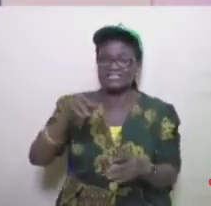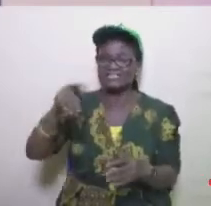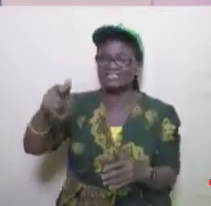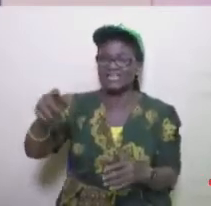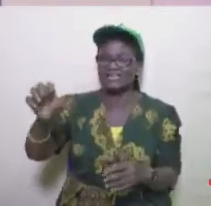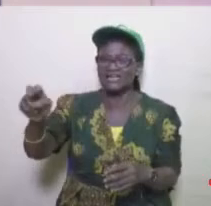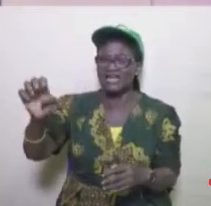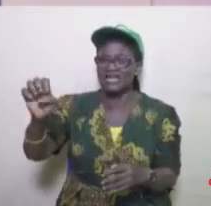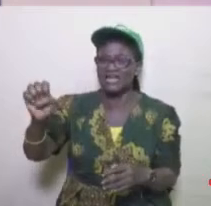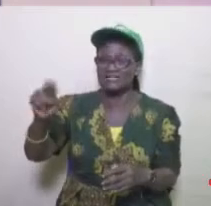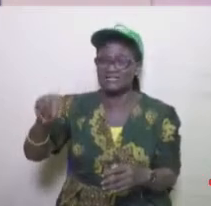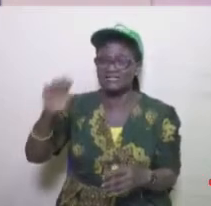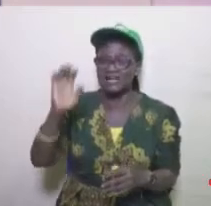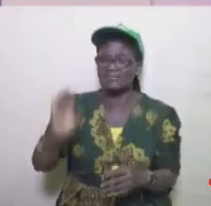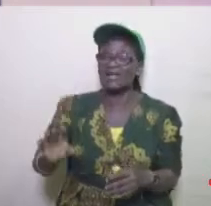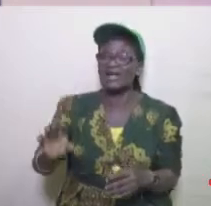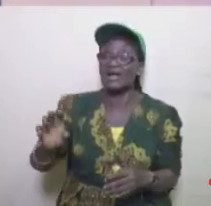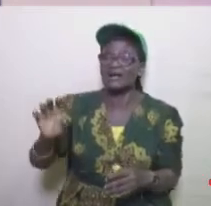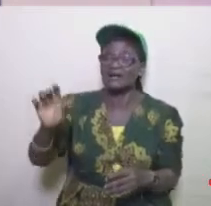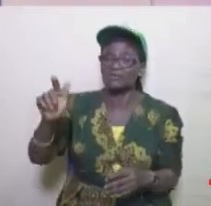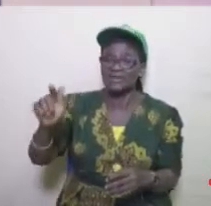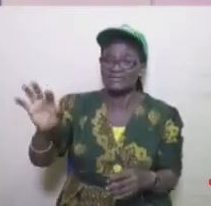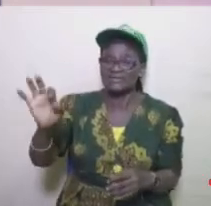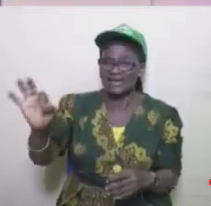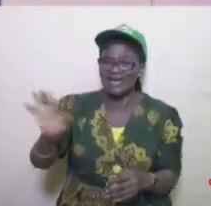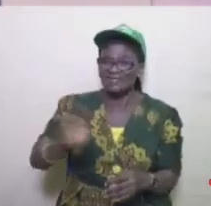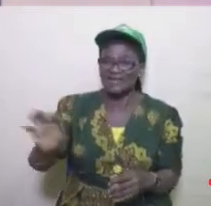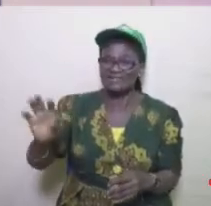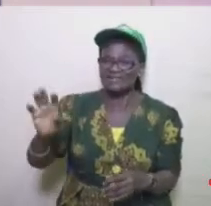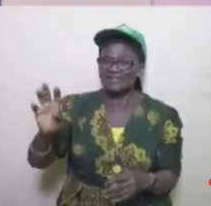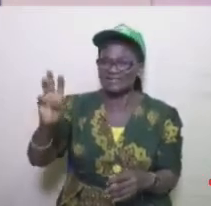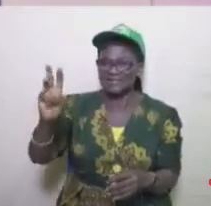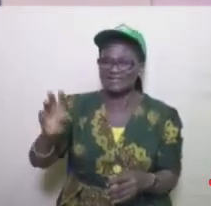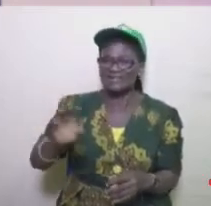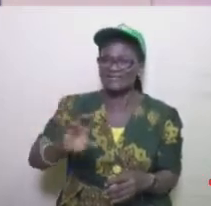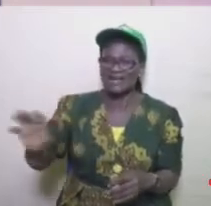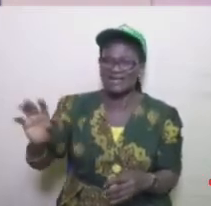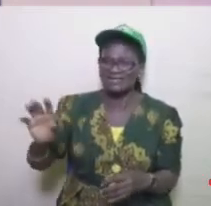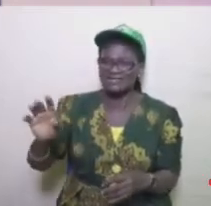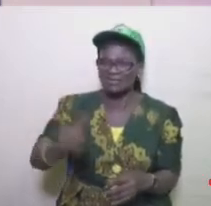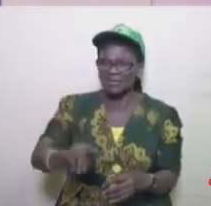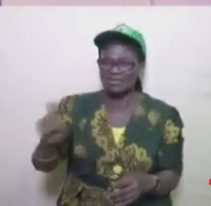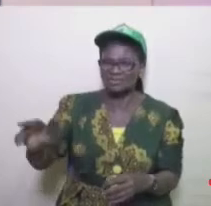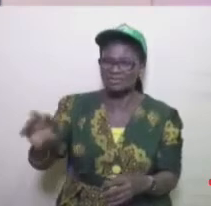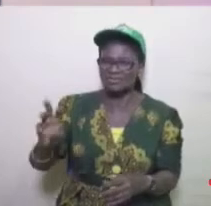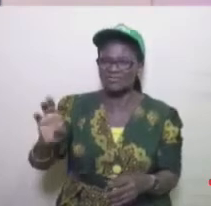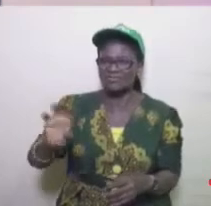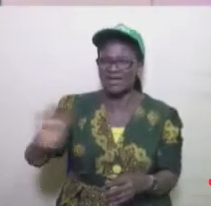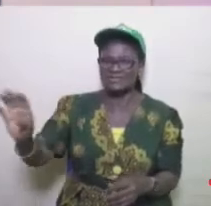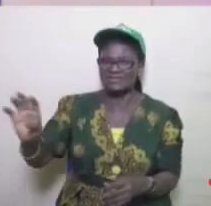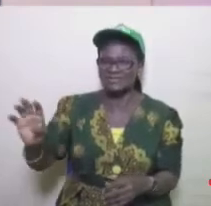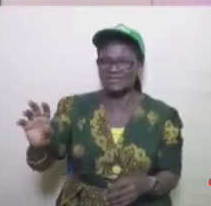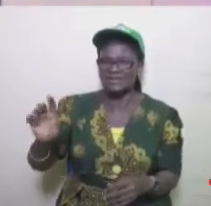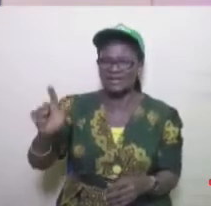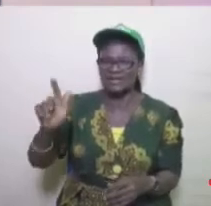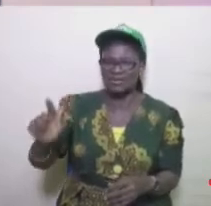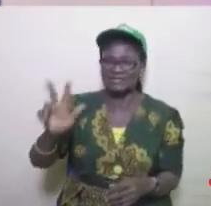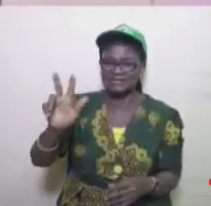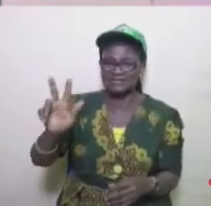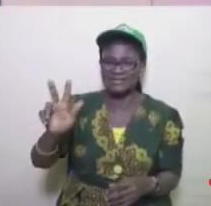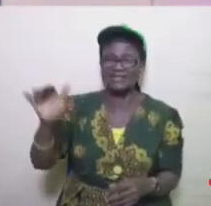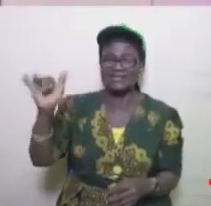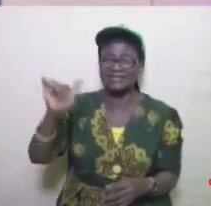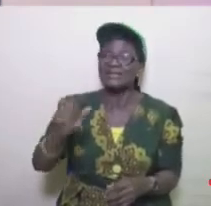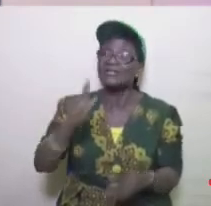verses 6, verses 22, verses 23, they are talking about